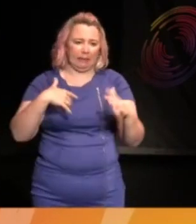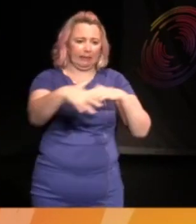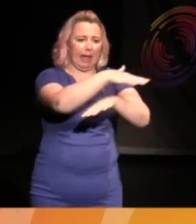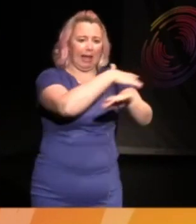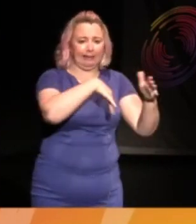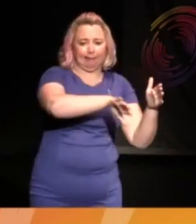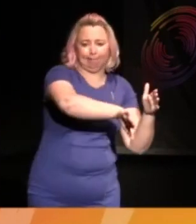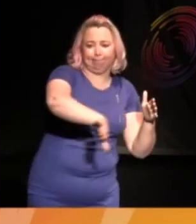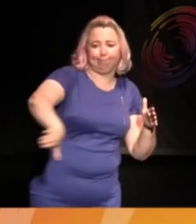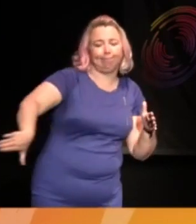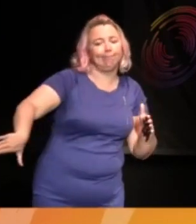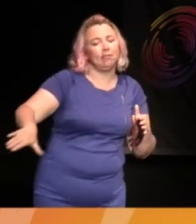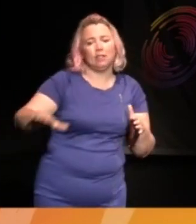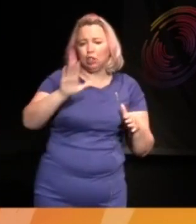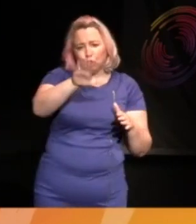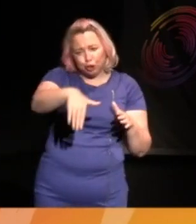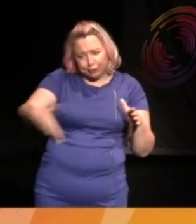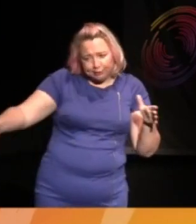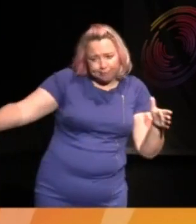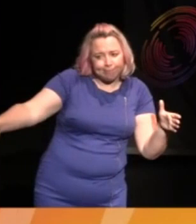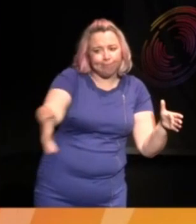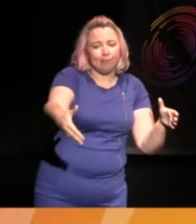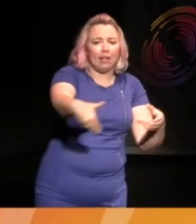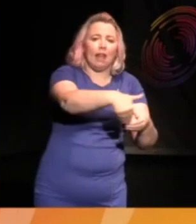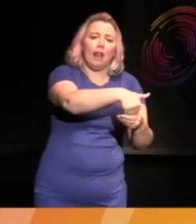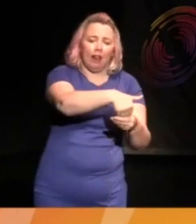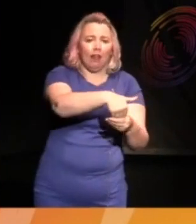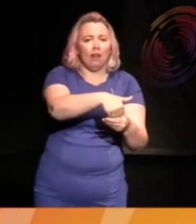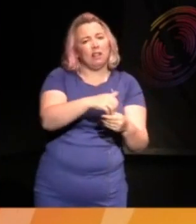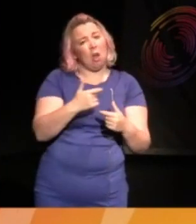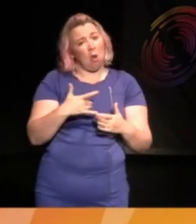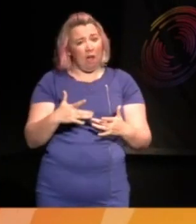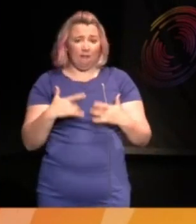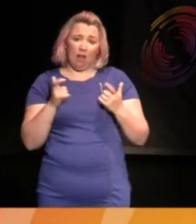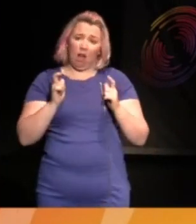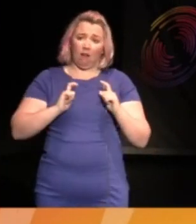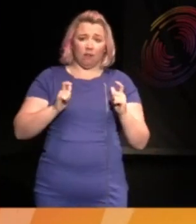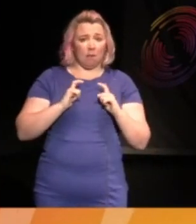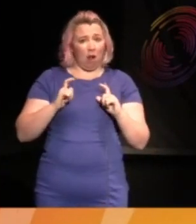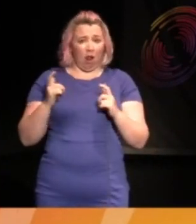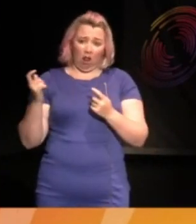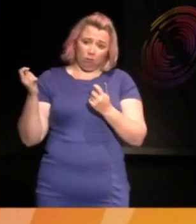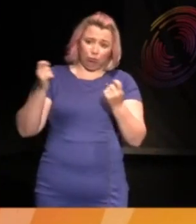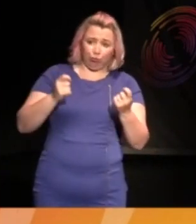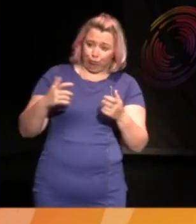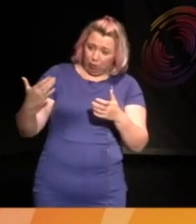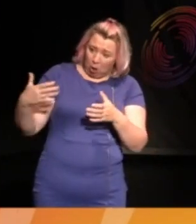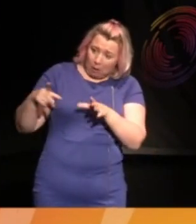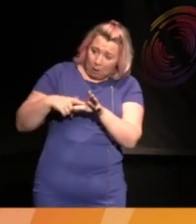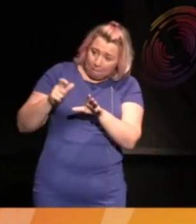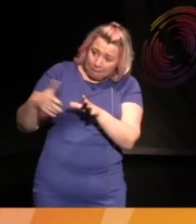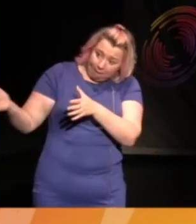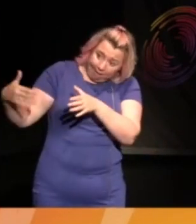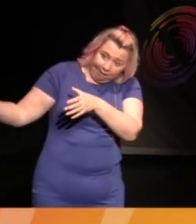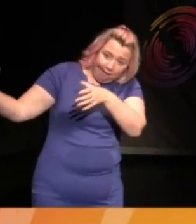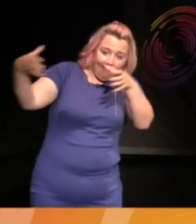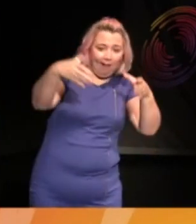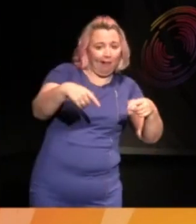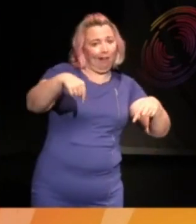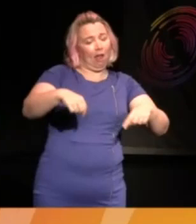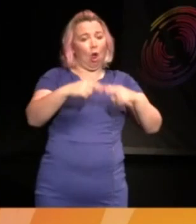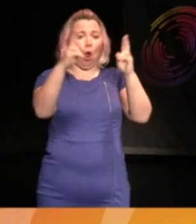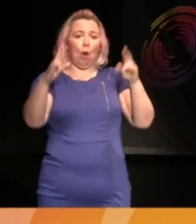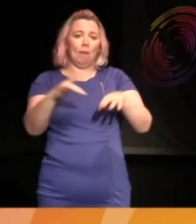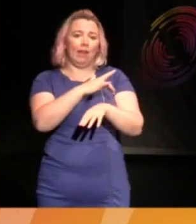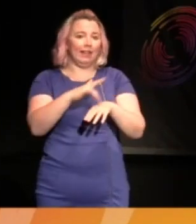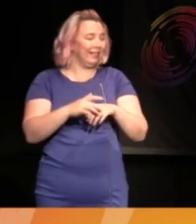So, yeah, for me, I would feel comfortable bringing young people into this environment, definitely, 100%. Thanks. Just to